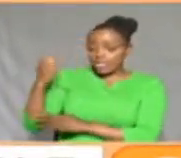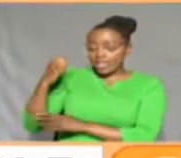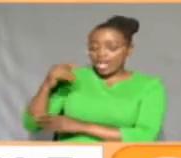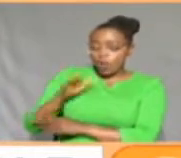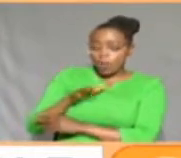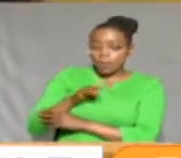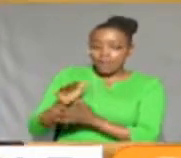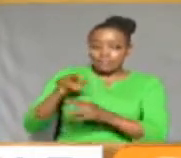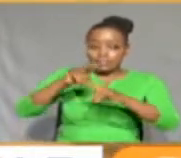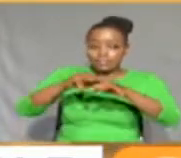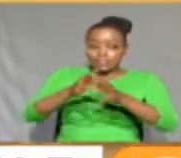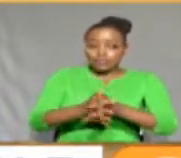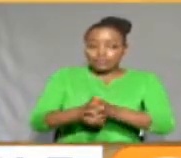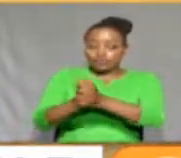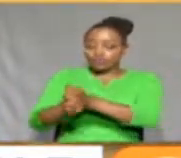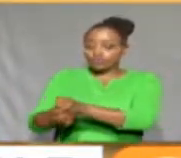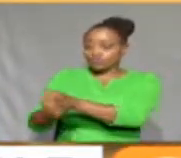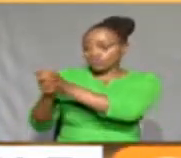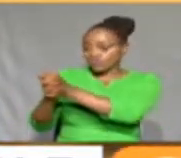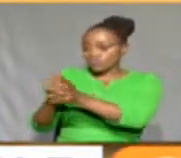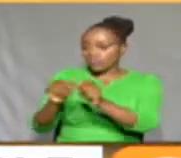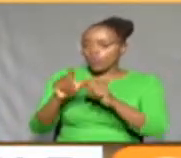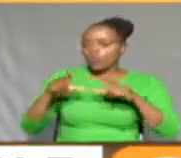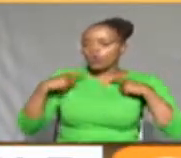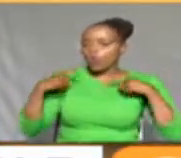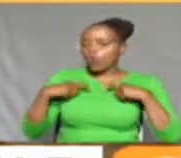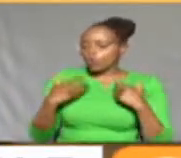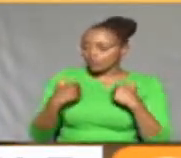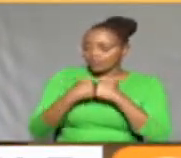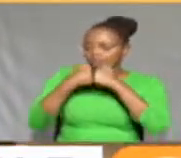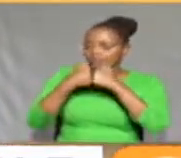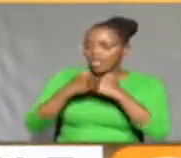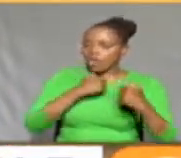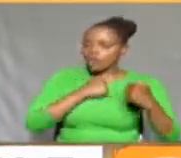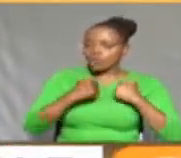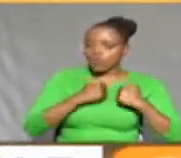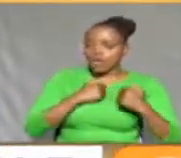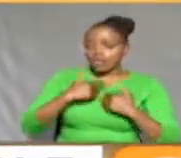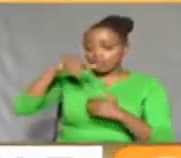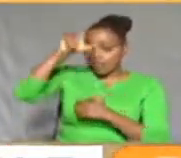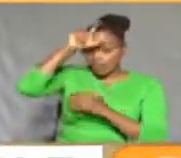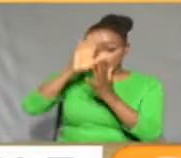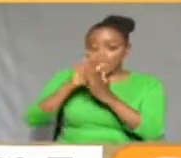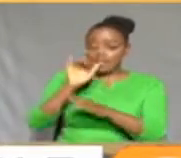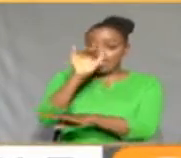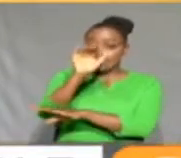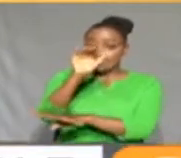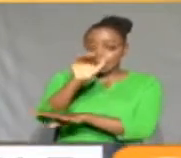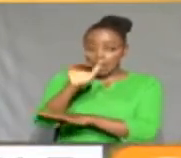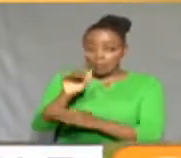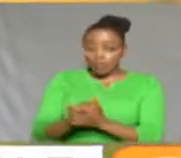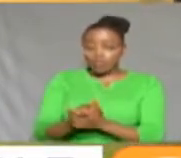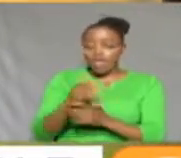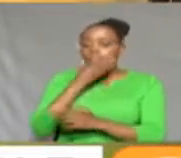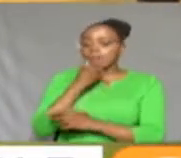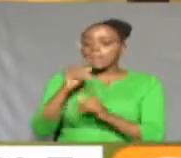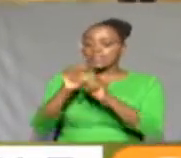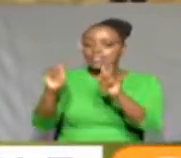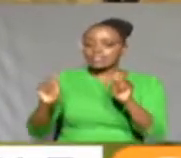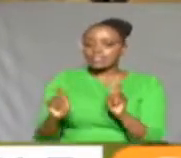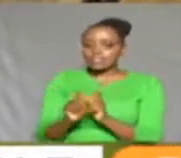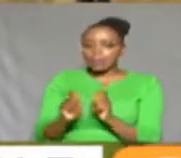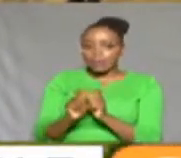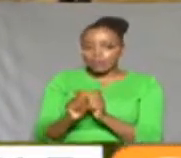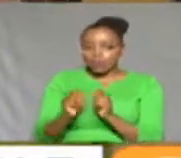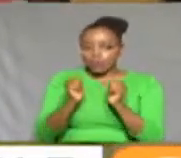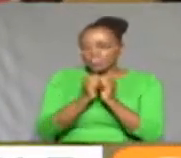sitting volleyball team was set to face hosts Rwanda, Egypt and Zimbabwe in a round robin format. The men's team have been pooled